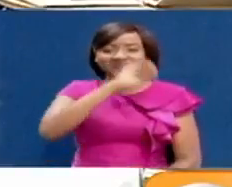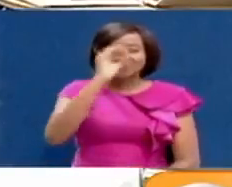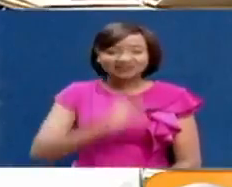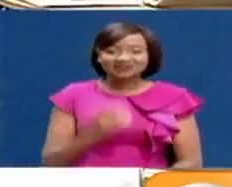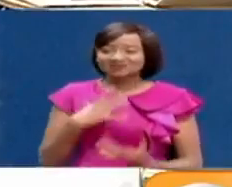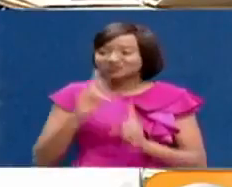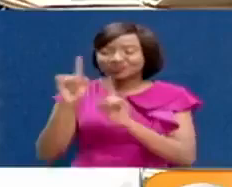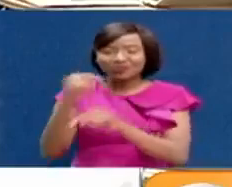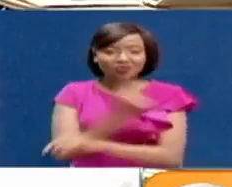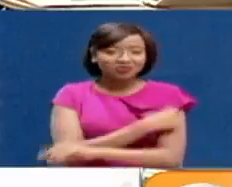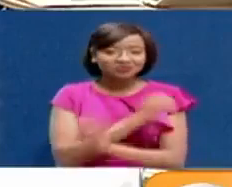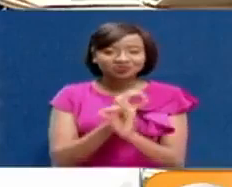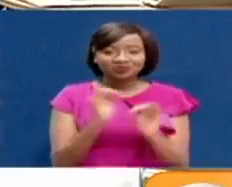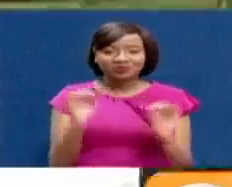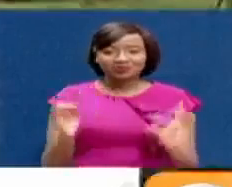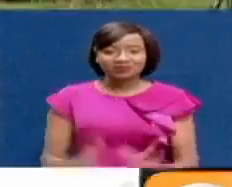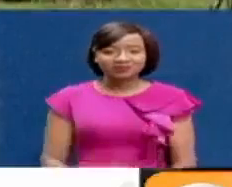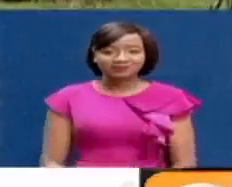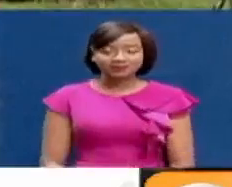cases.